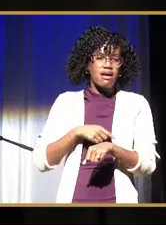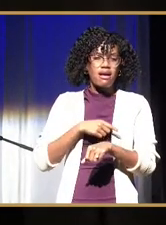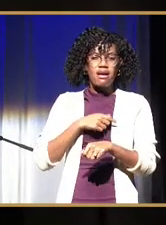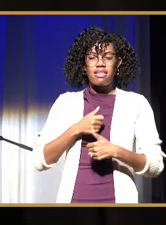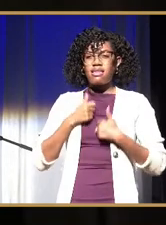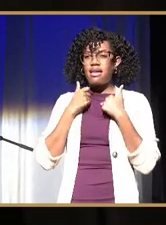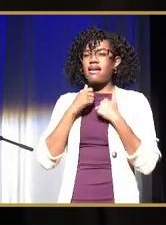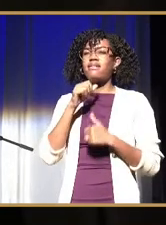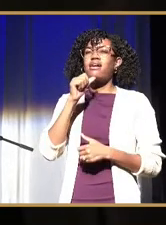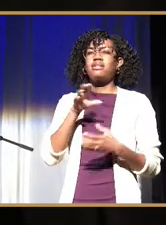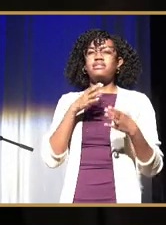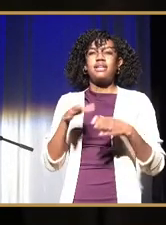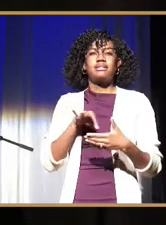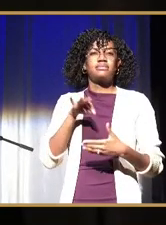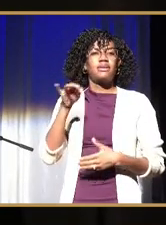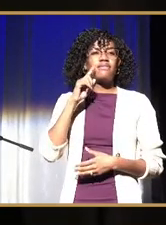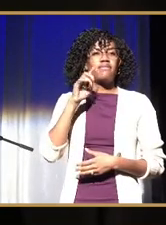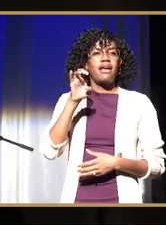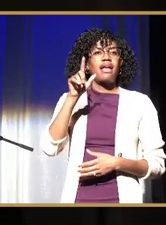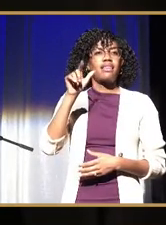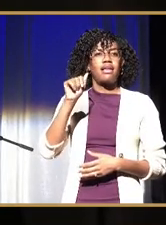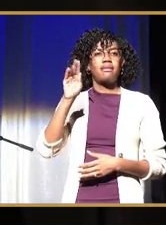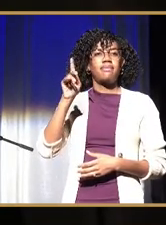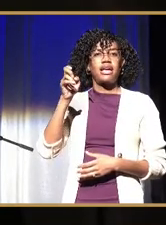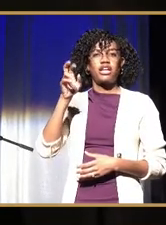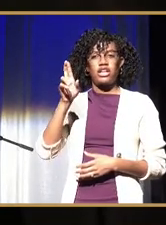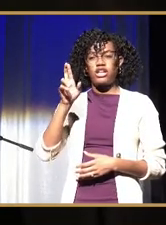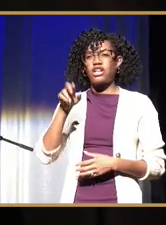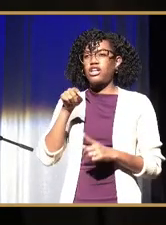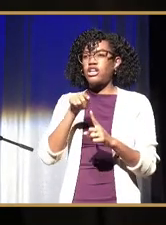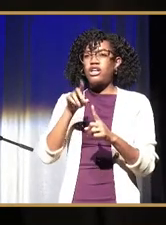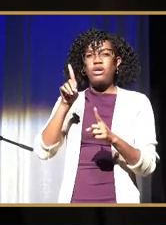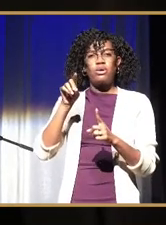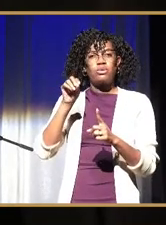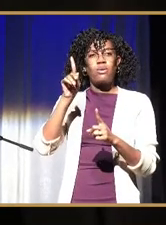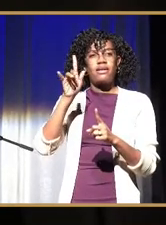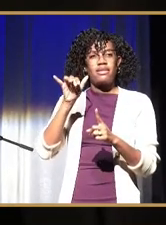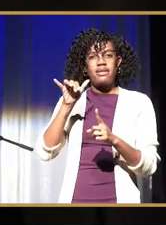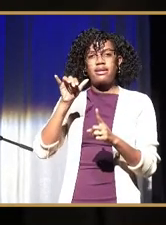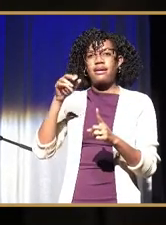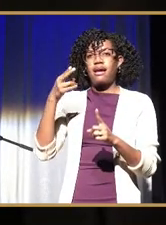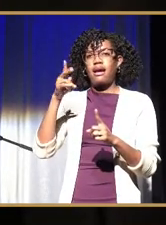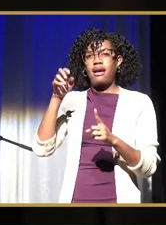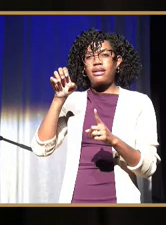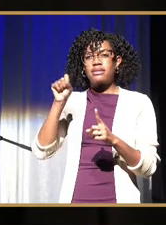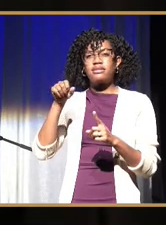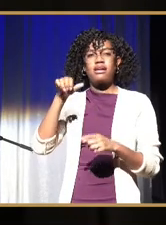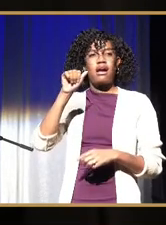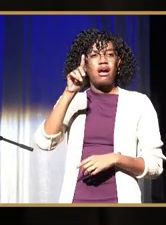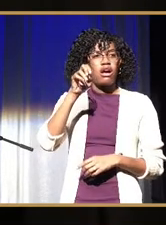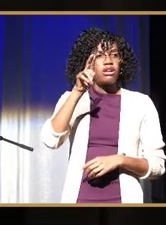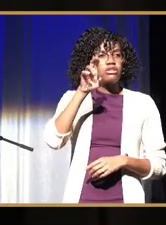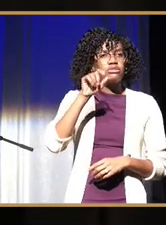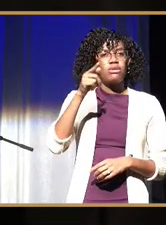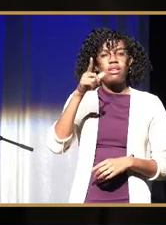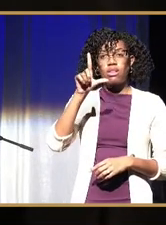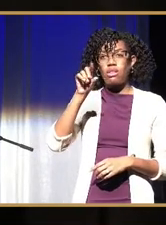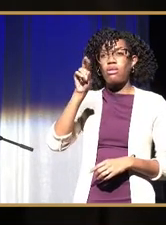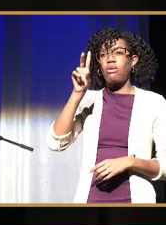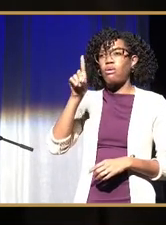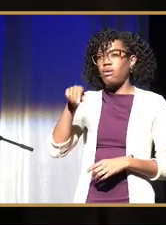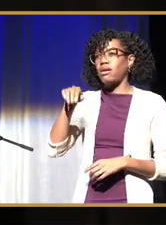Baker. Long live the undying spirit of Dorothy Height, Audre Lorde,